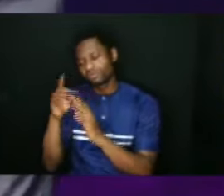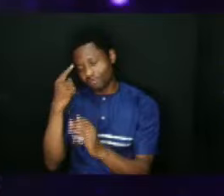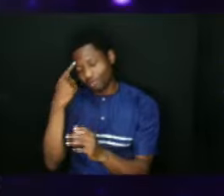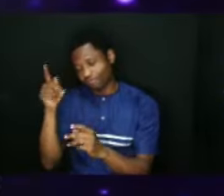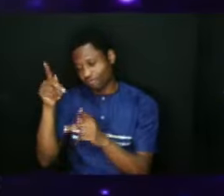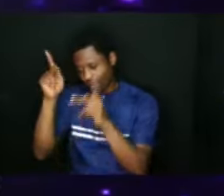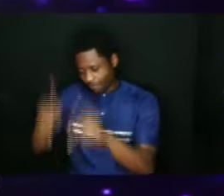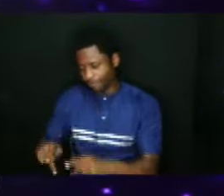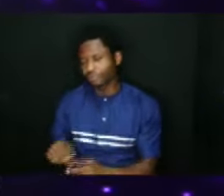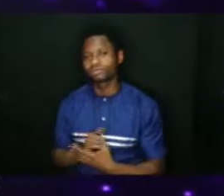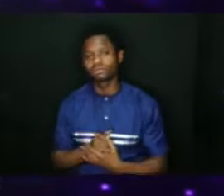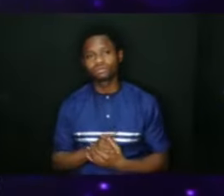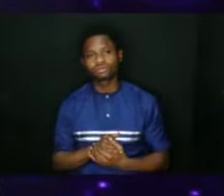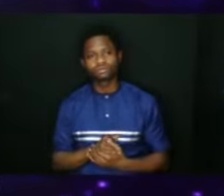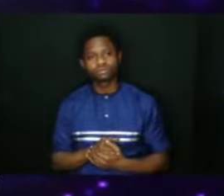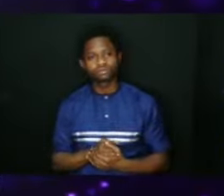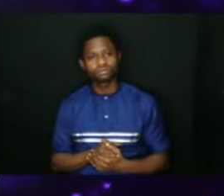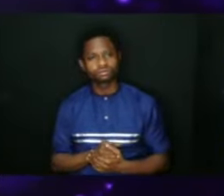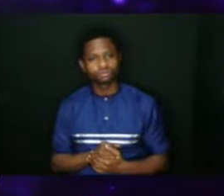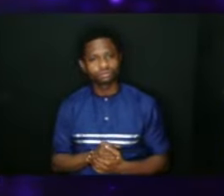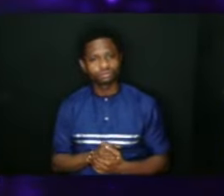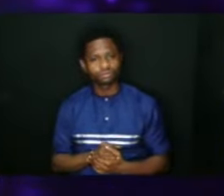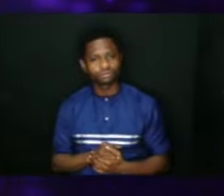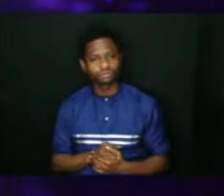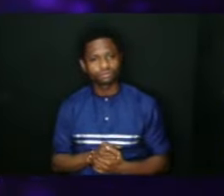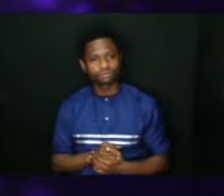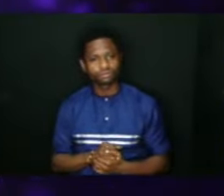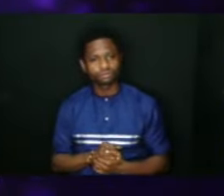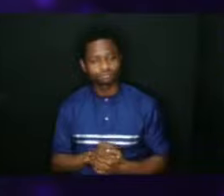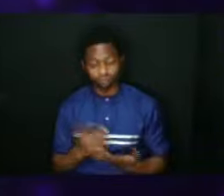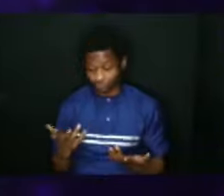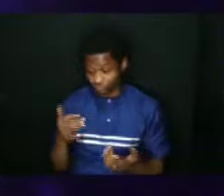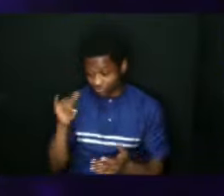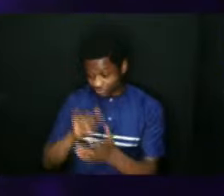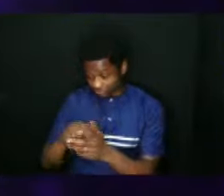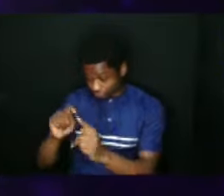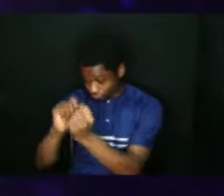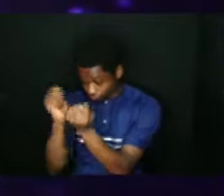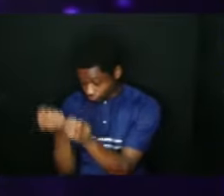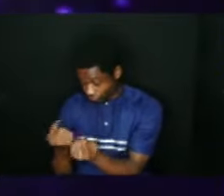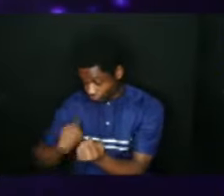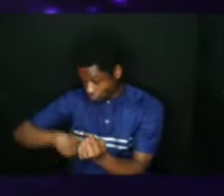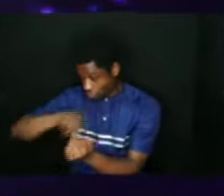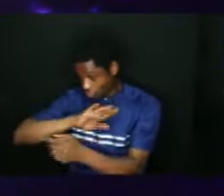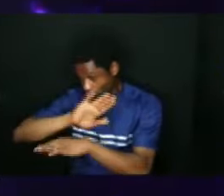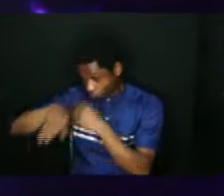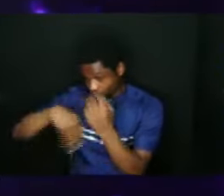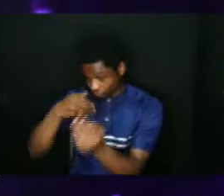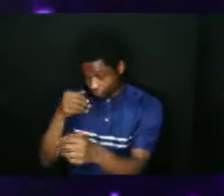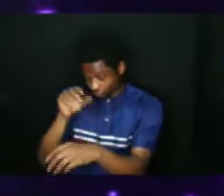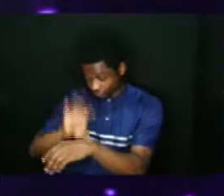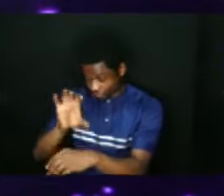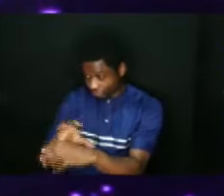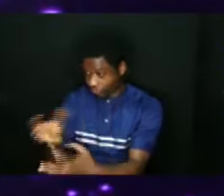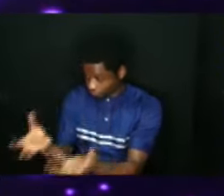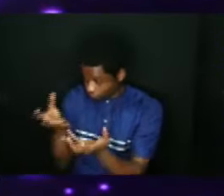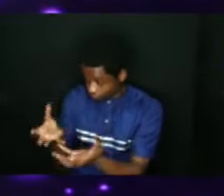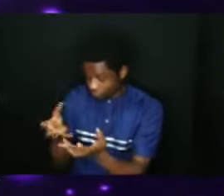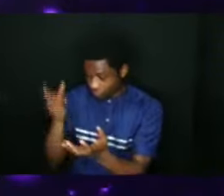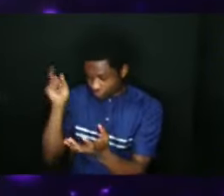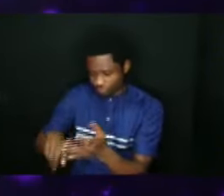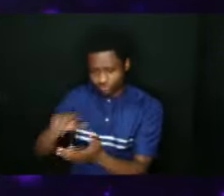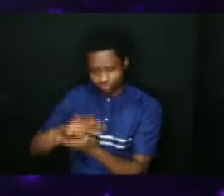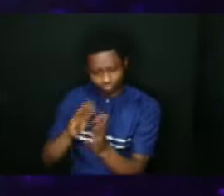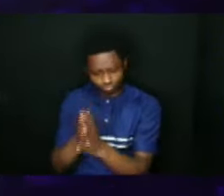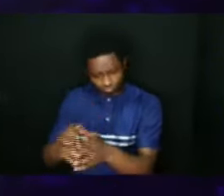she onyankopon enyonyam. Now the transformation we seek for should be dramatic and drastic in this